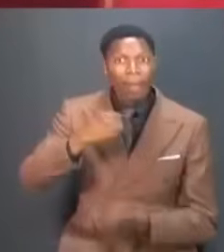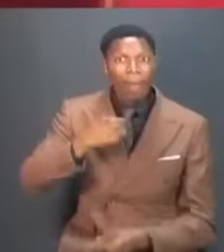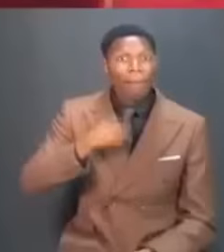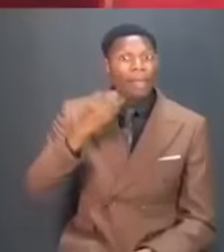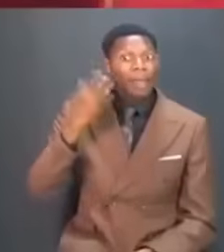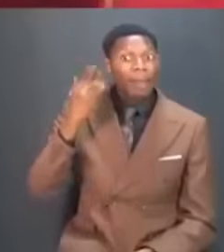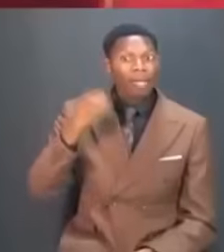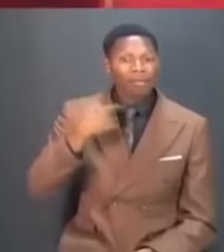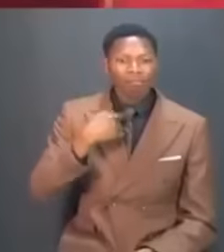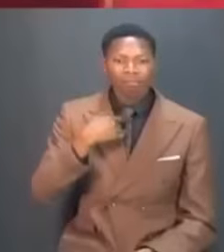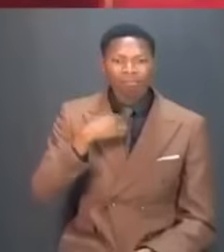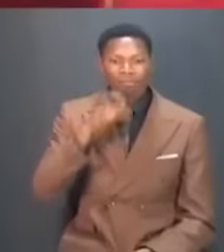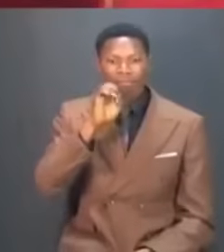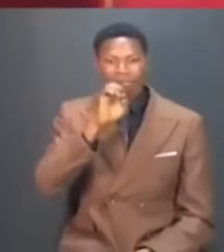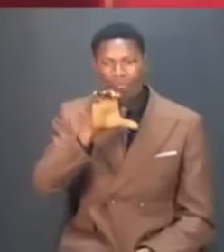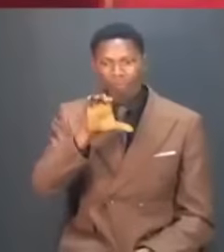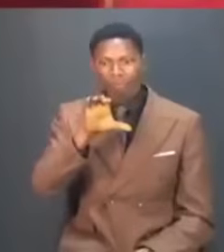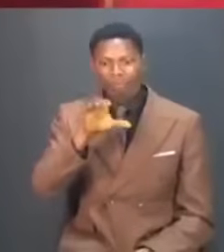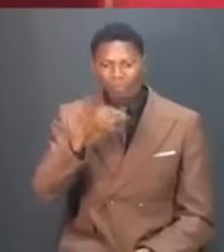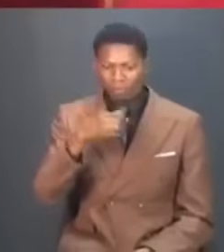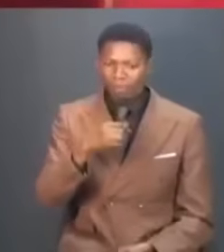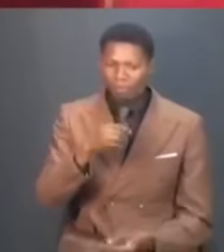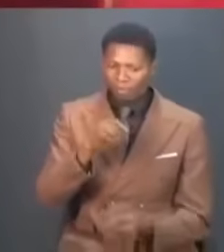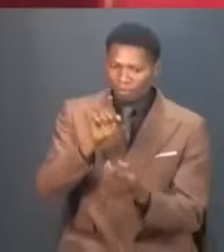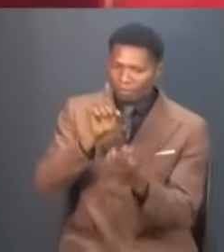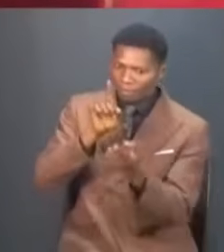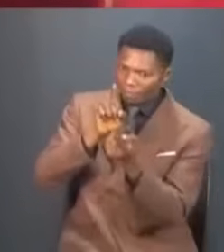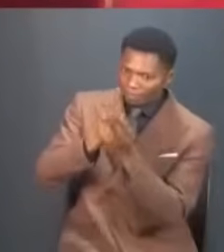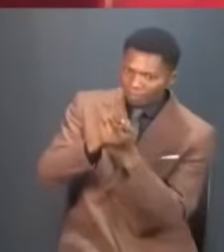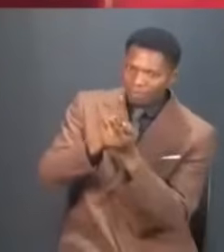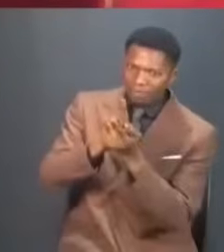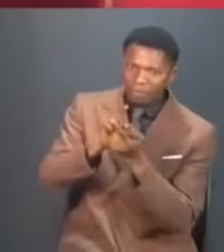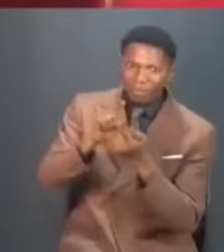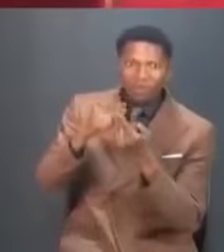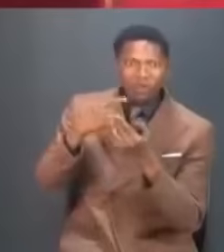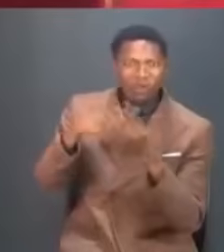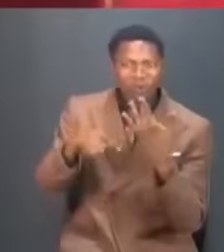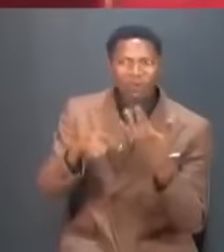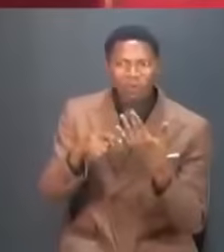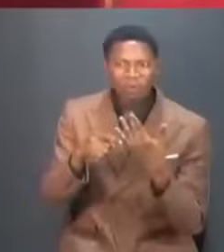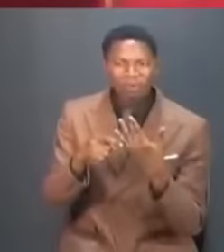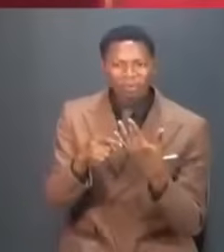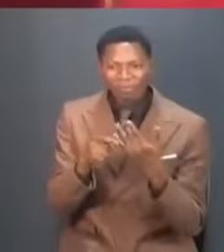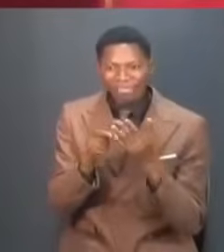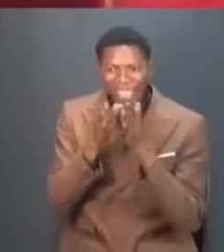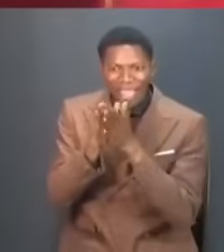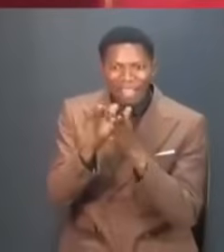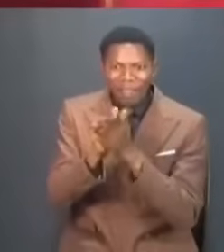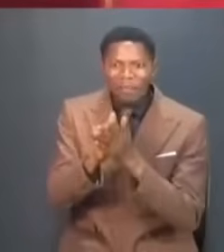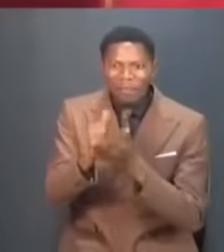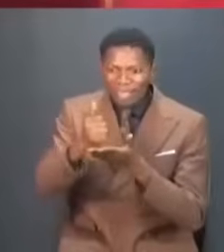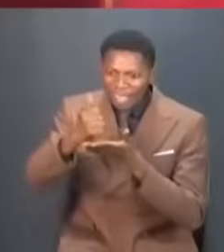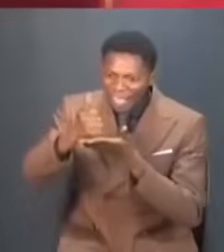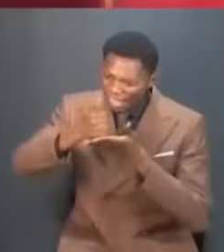commissioner, he approached me to support him to get one of the positions, which I declined.